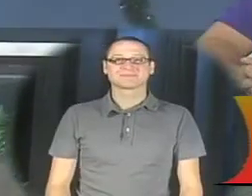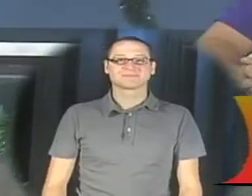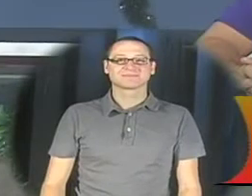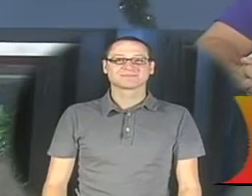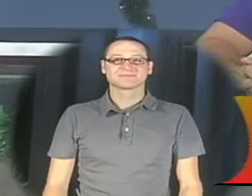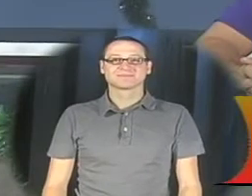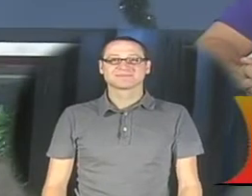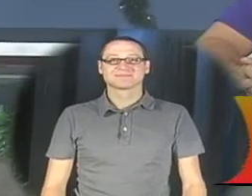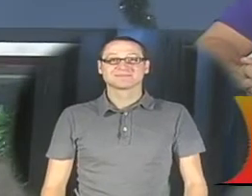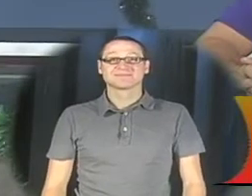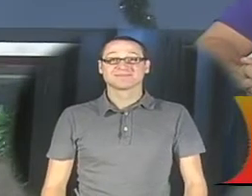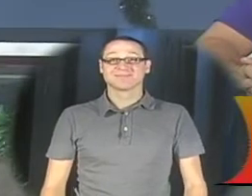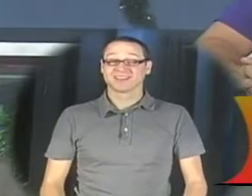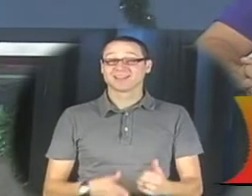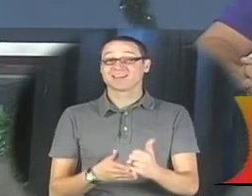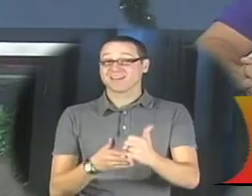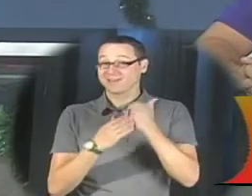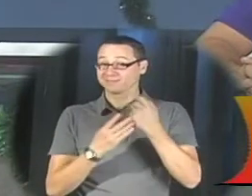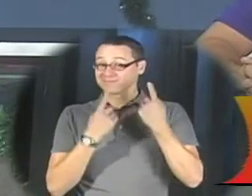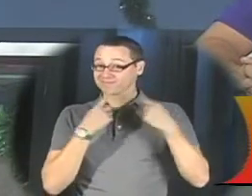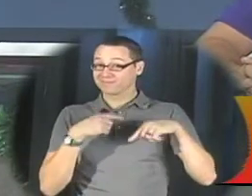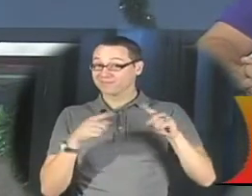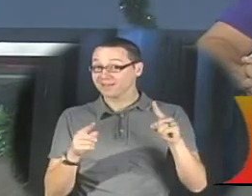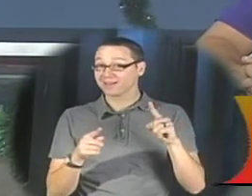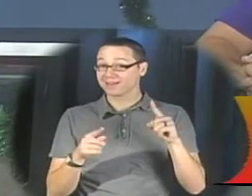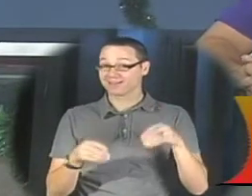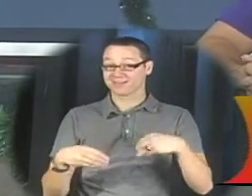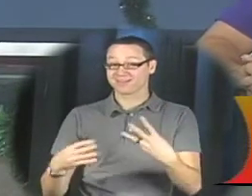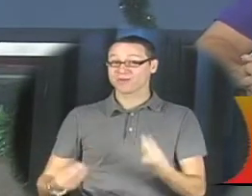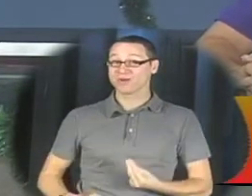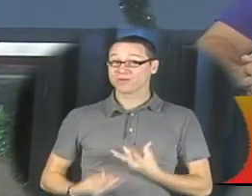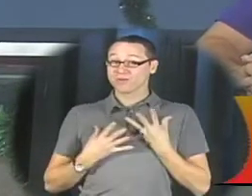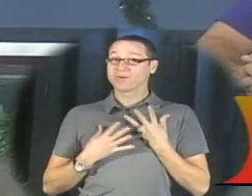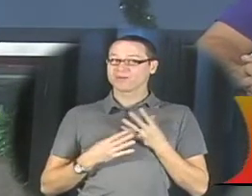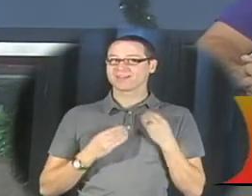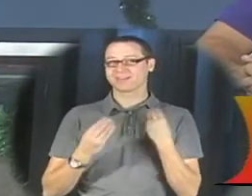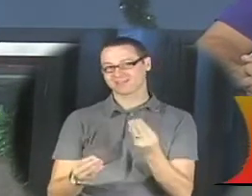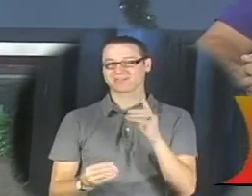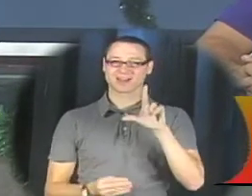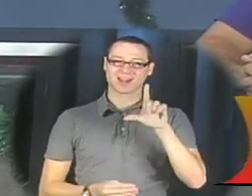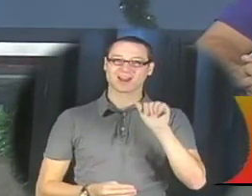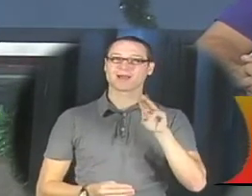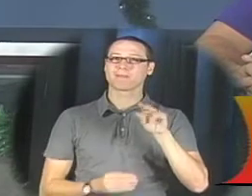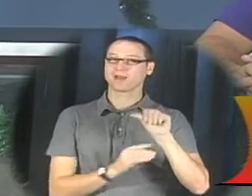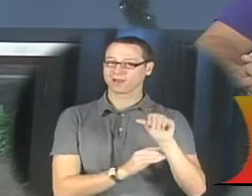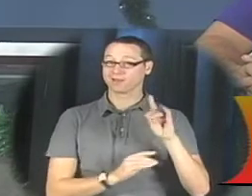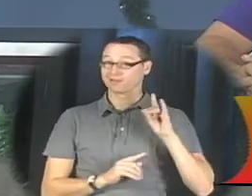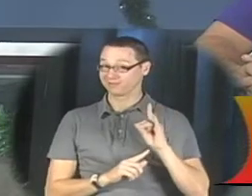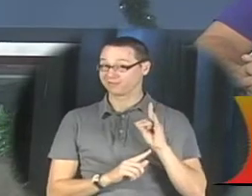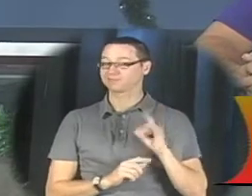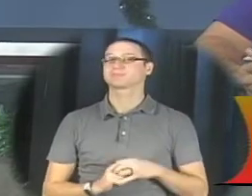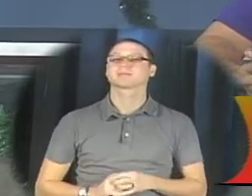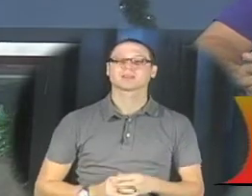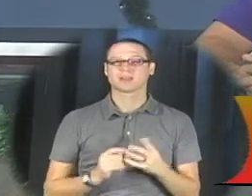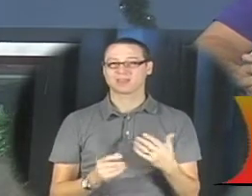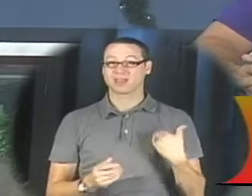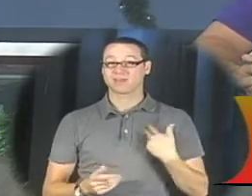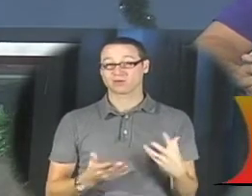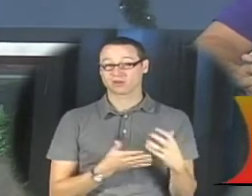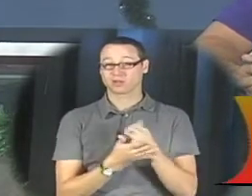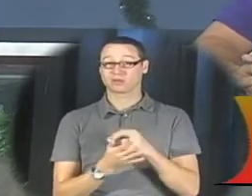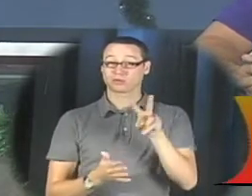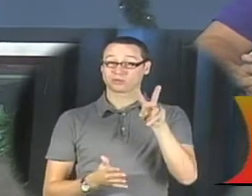Please help achieve a goal. Light up a life with a llama. We currently have a total of $206.29 for our llamas.